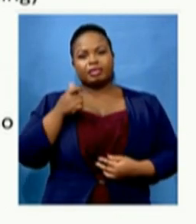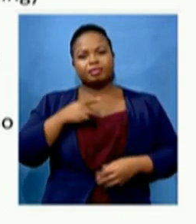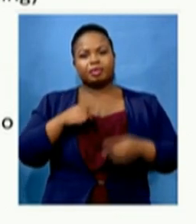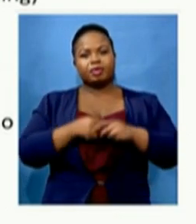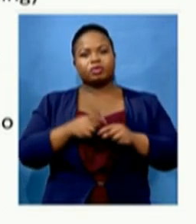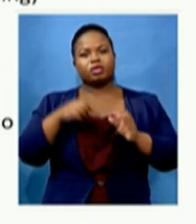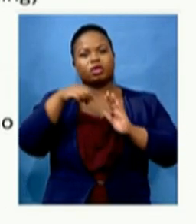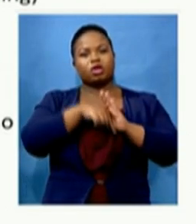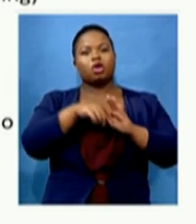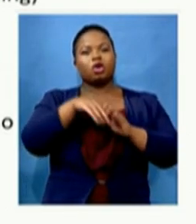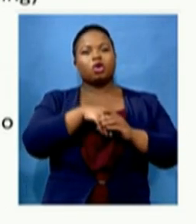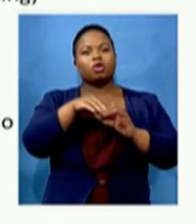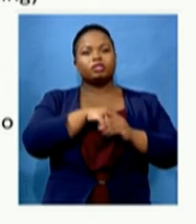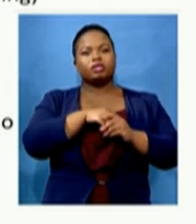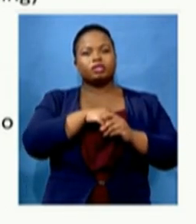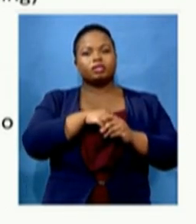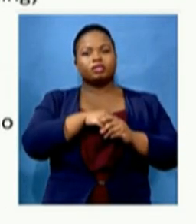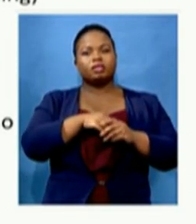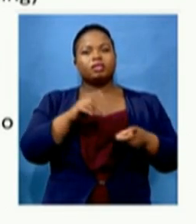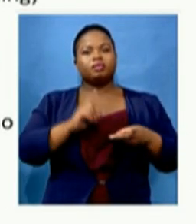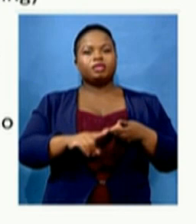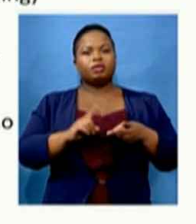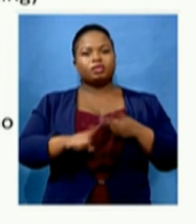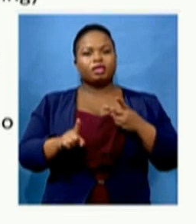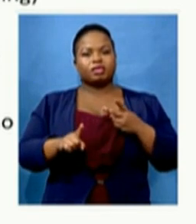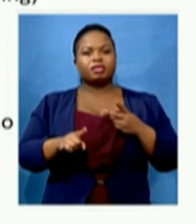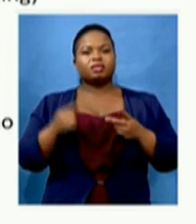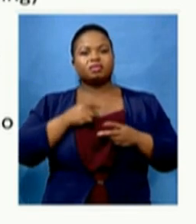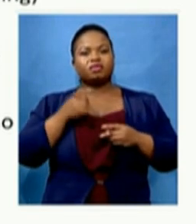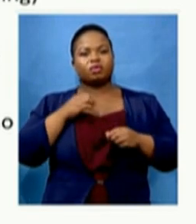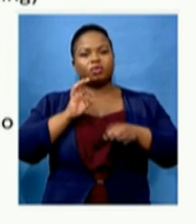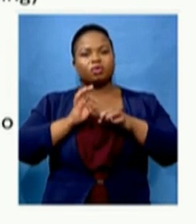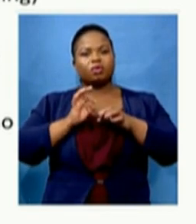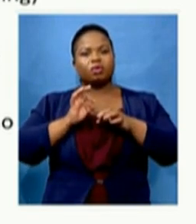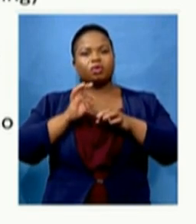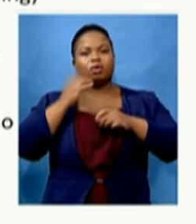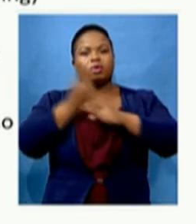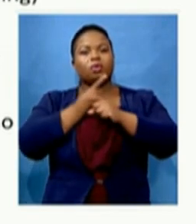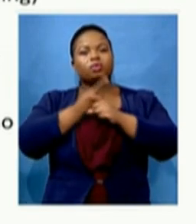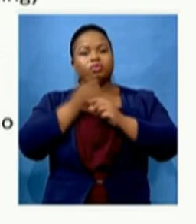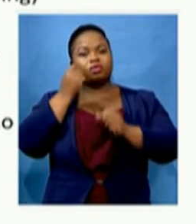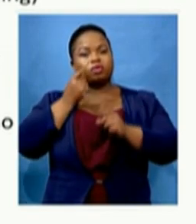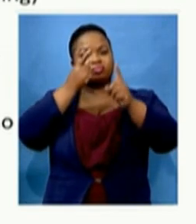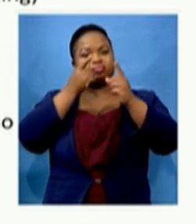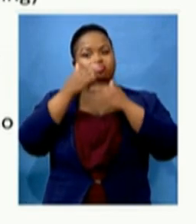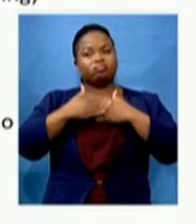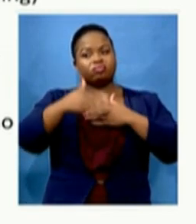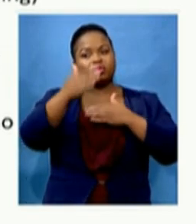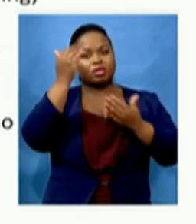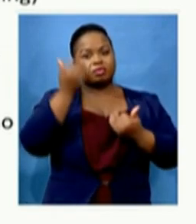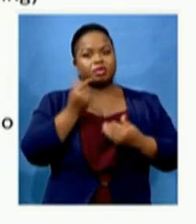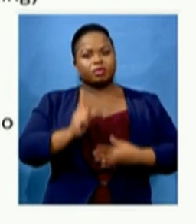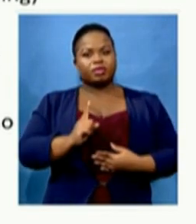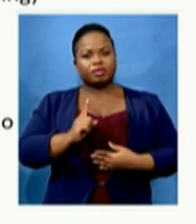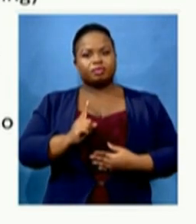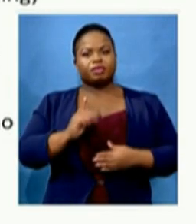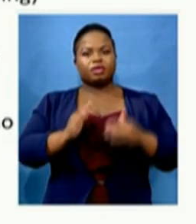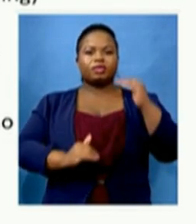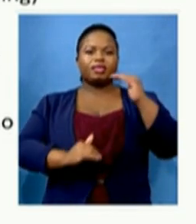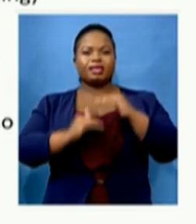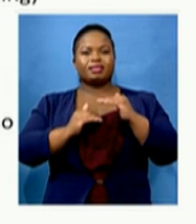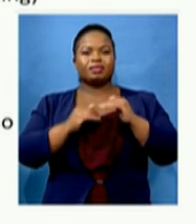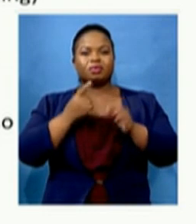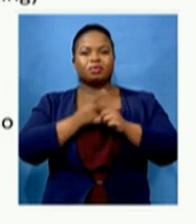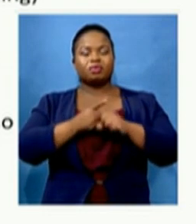it's important to note the limitations, and there are many. These are not all of the limitations, but these are some of the ones that we're most concerned about and that we're working